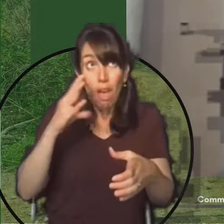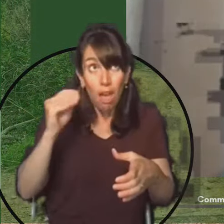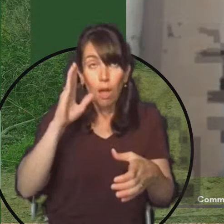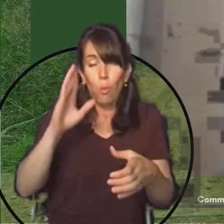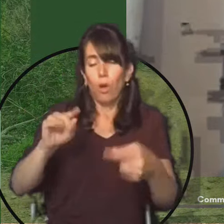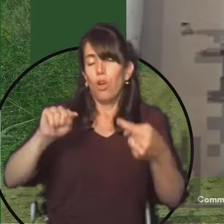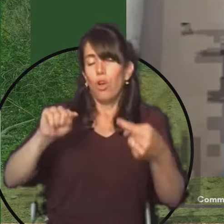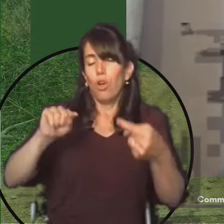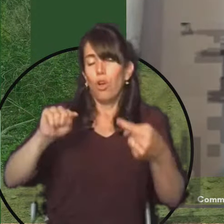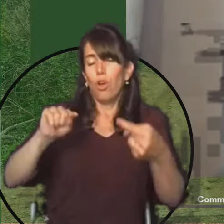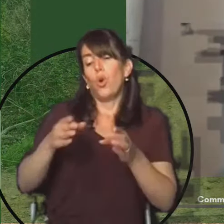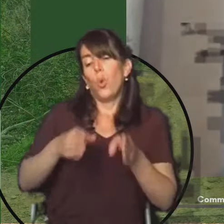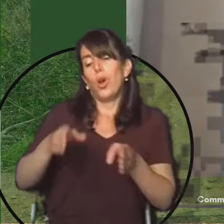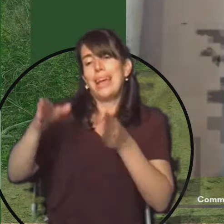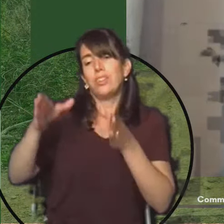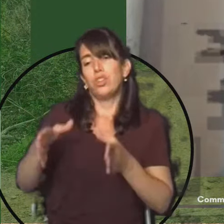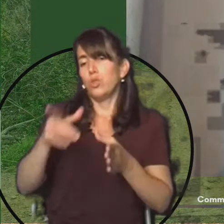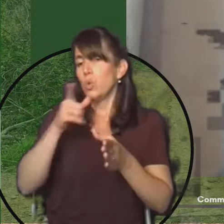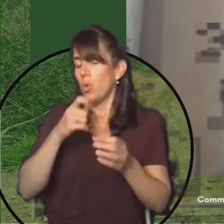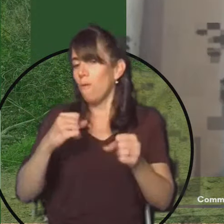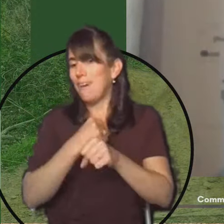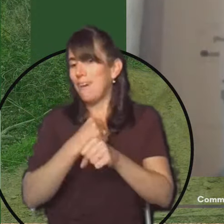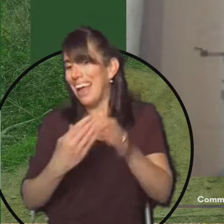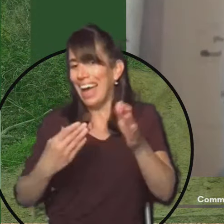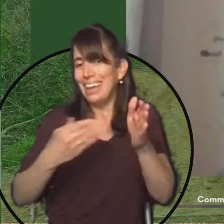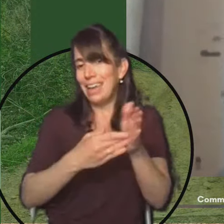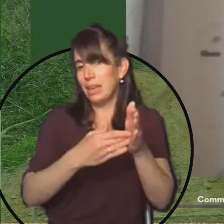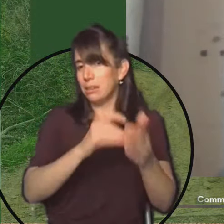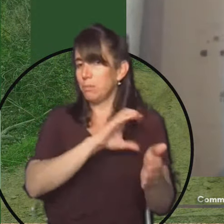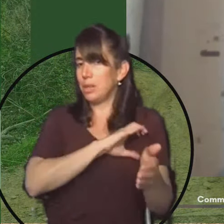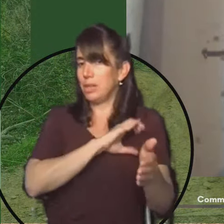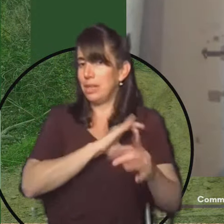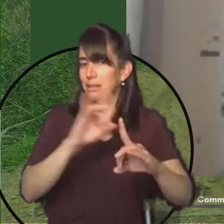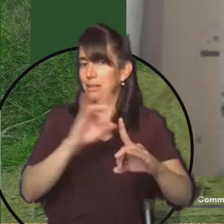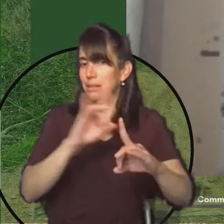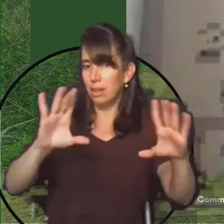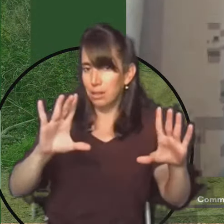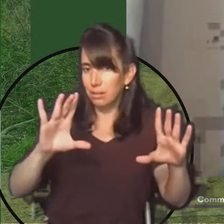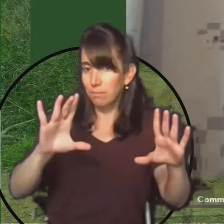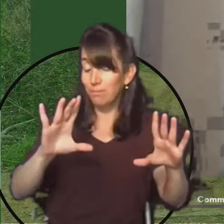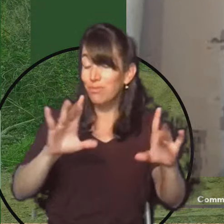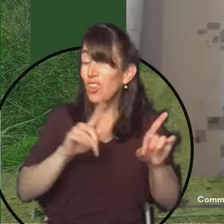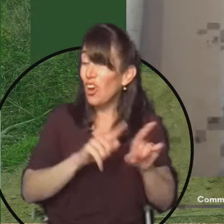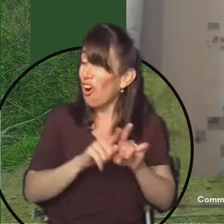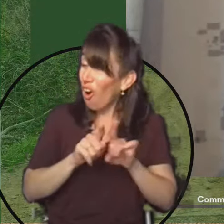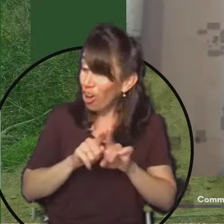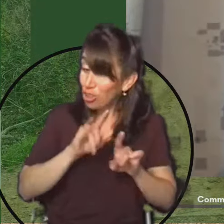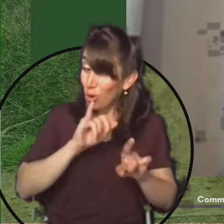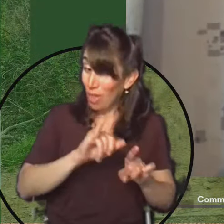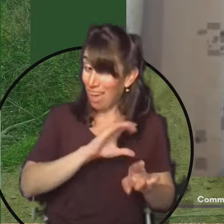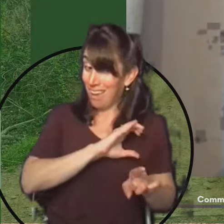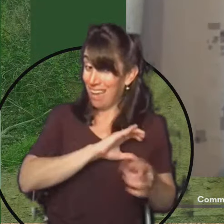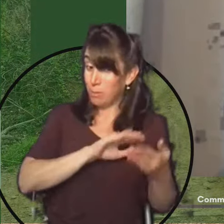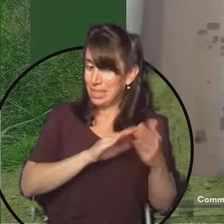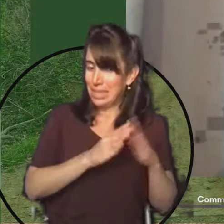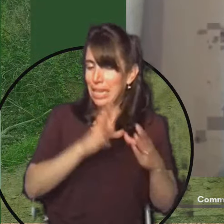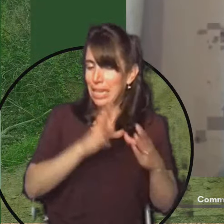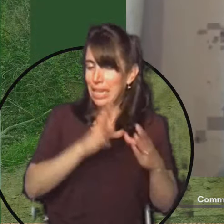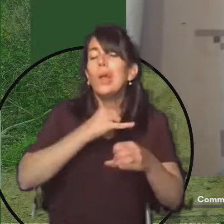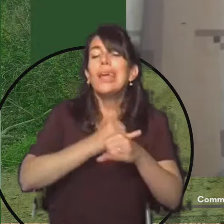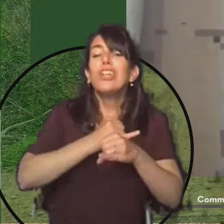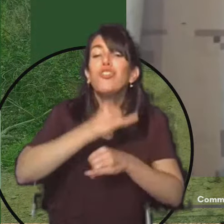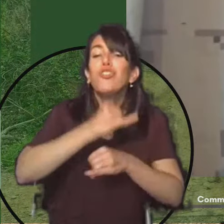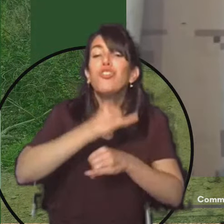police violence. And then in addition to that, there was already an international training component to Cop City, because